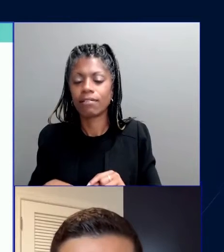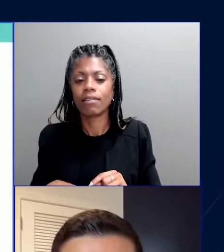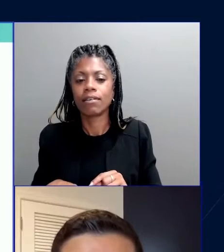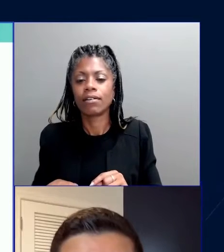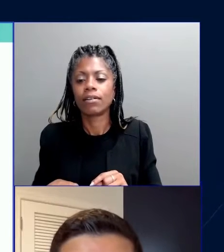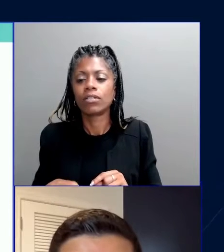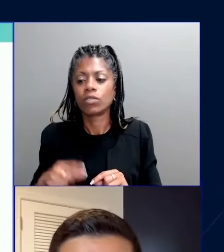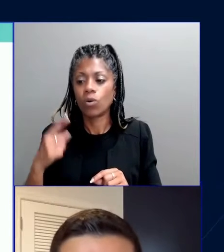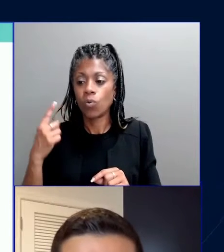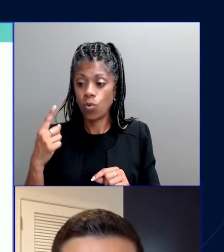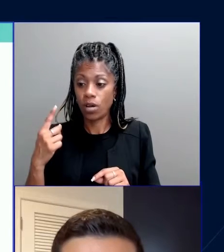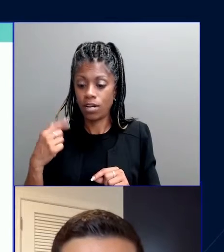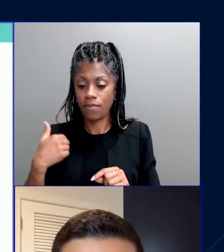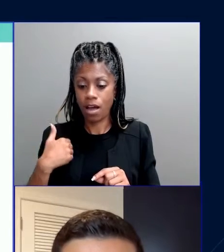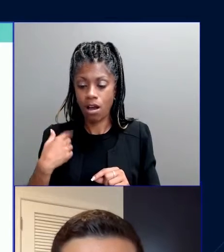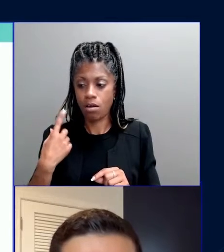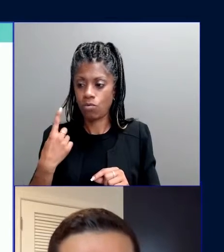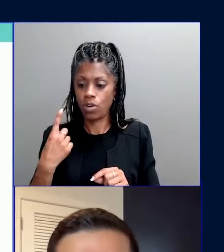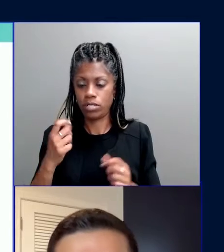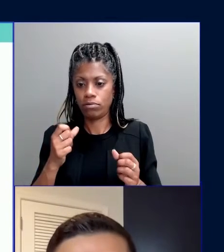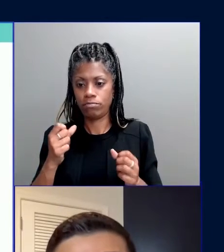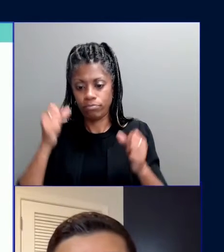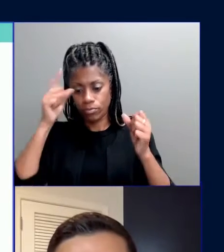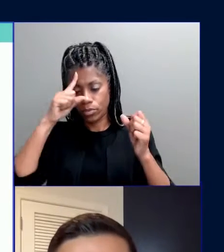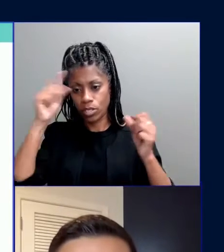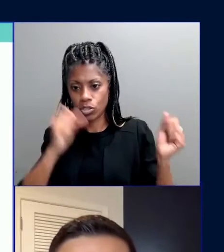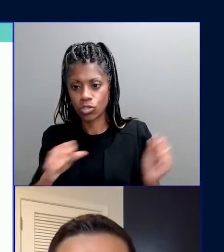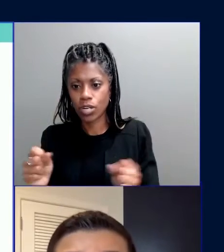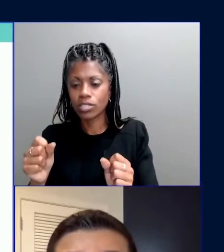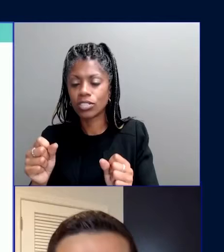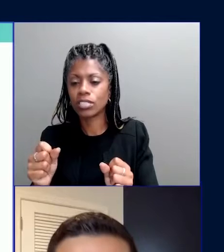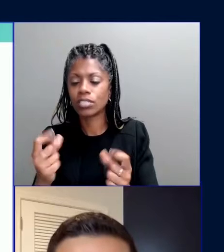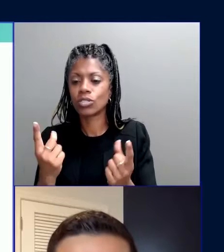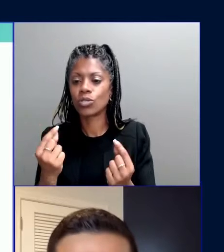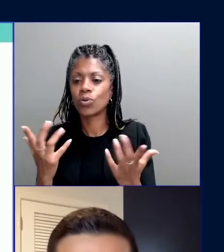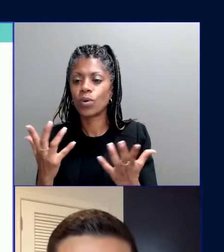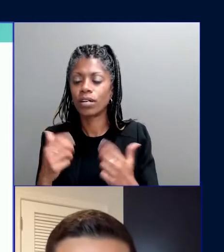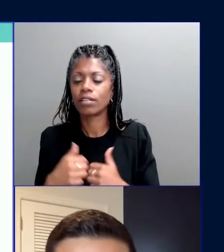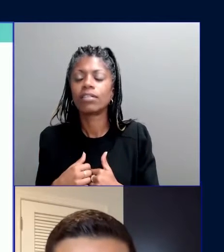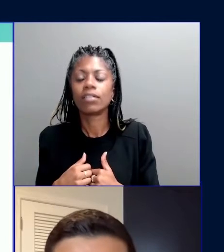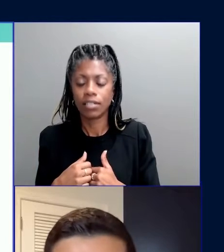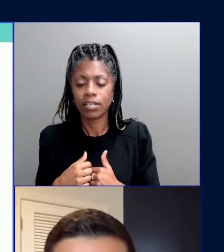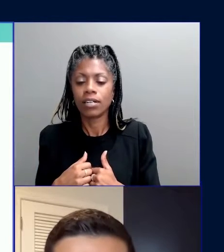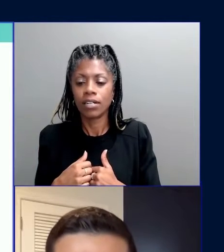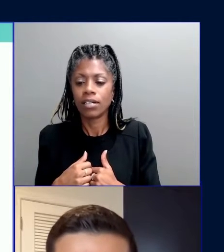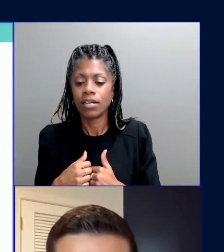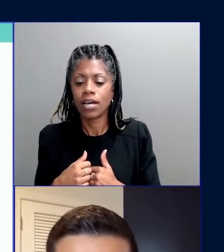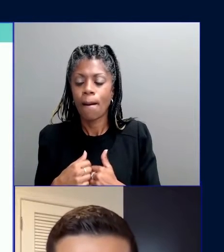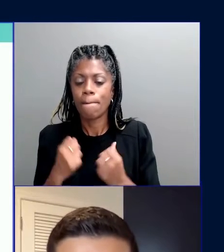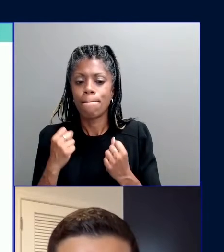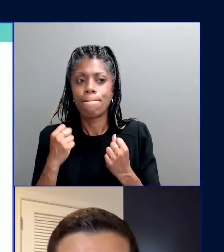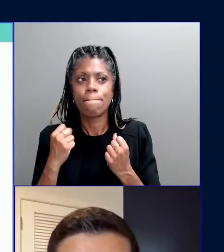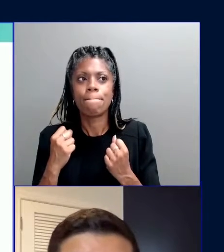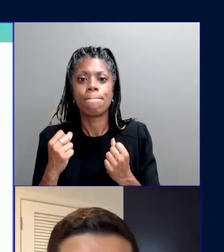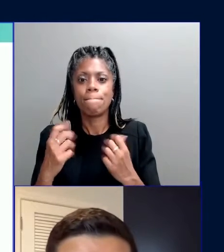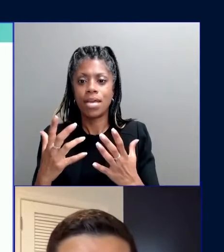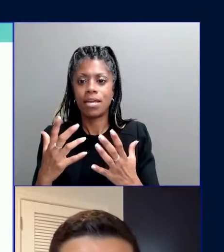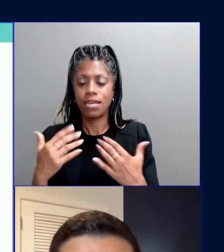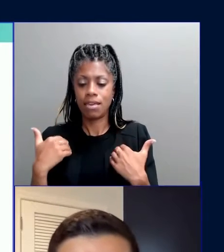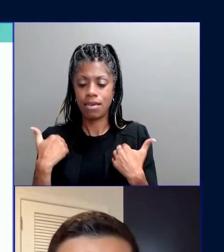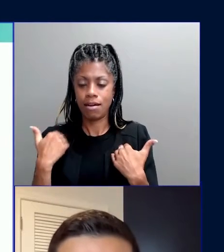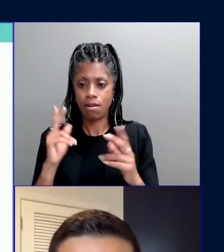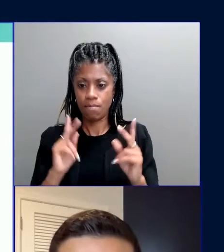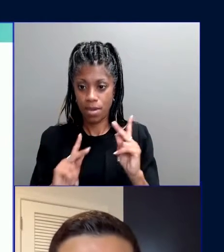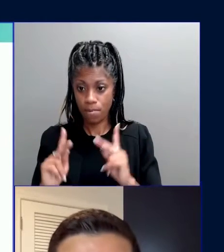tactics in front of the Supreme Court. United We Dream has trained thousands of young people to share their stories. And we've actually